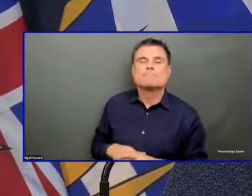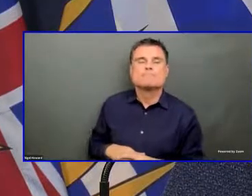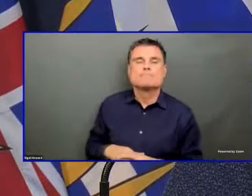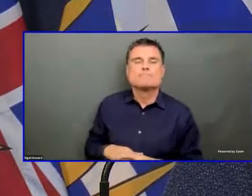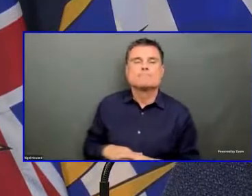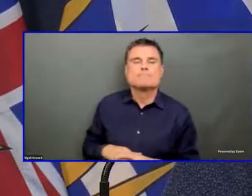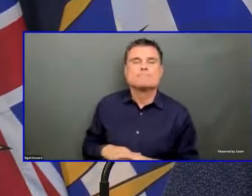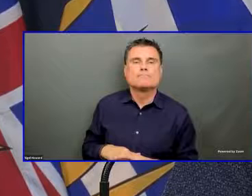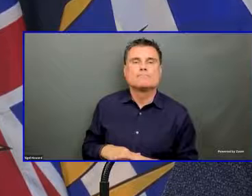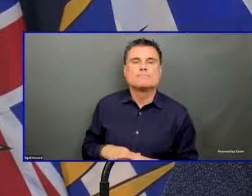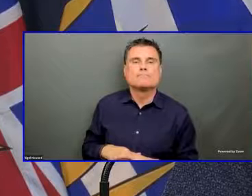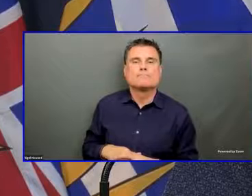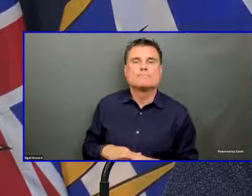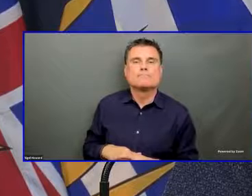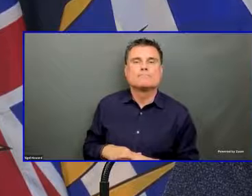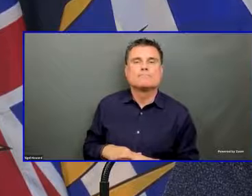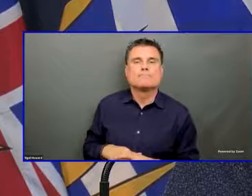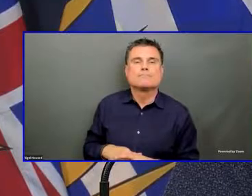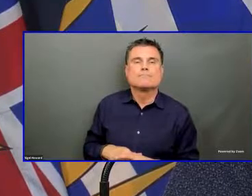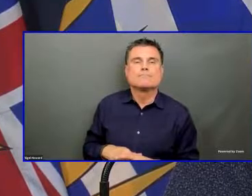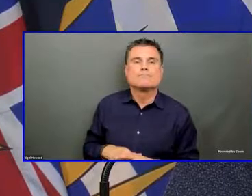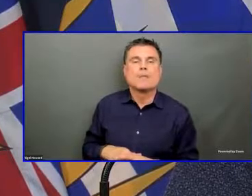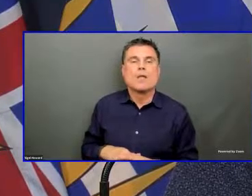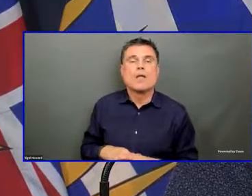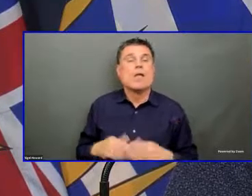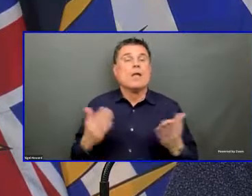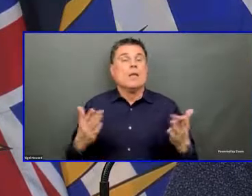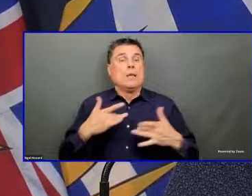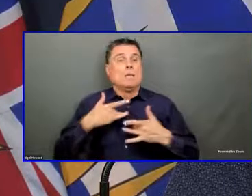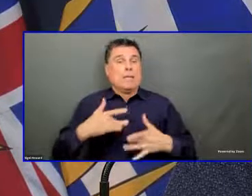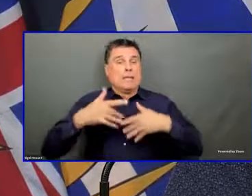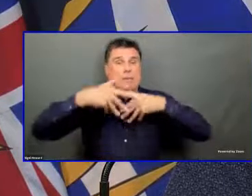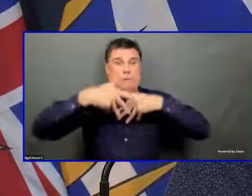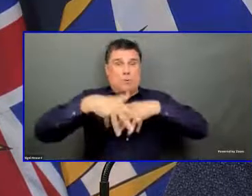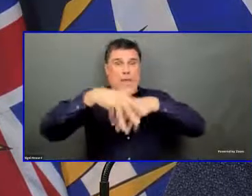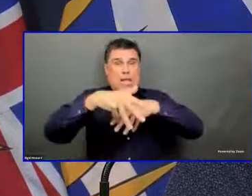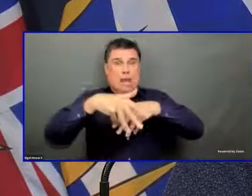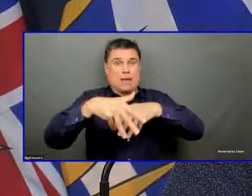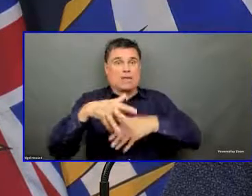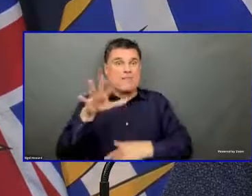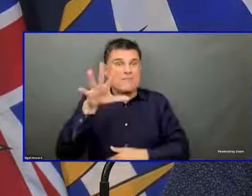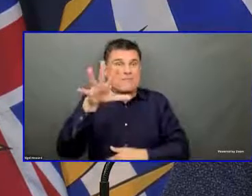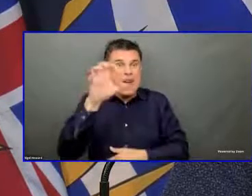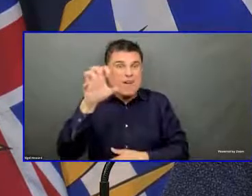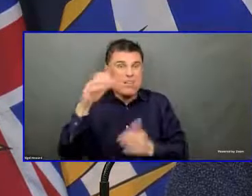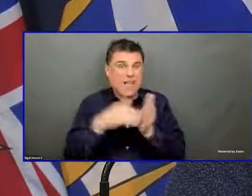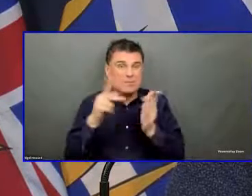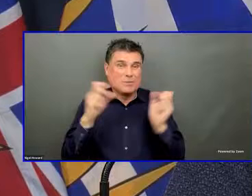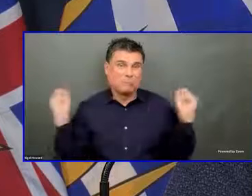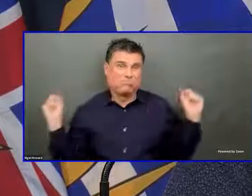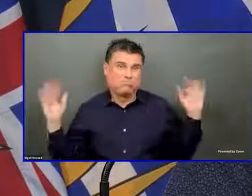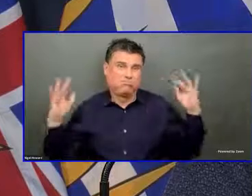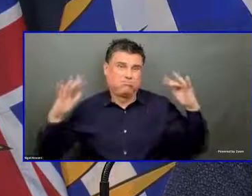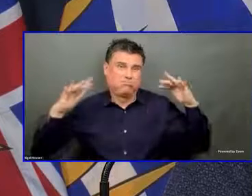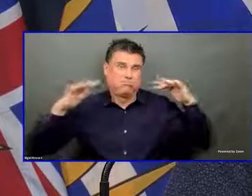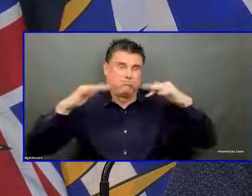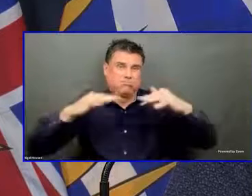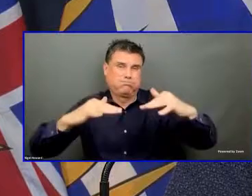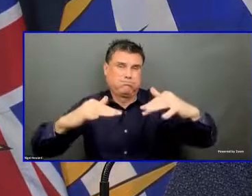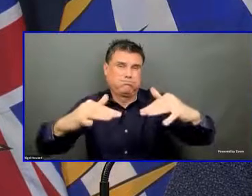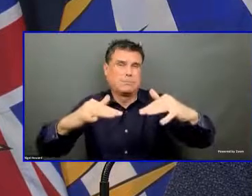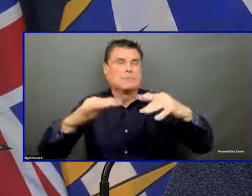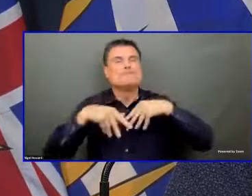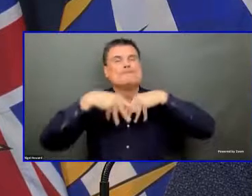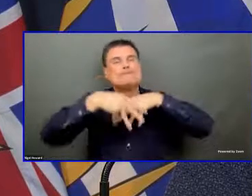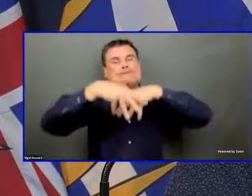congregating on a city street. Do you see even this parade being able to go